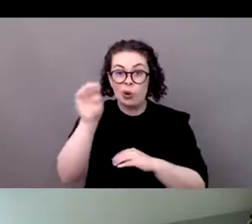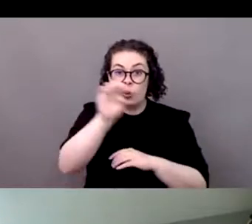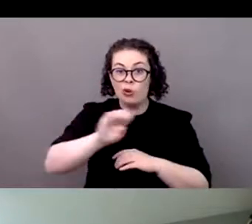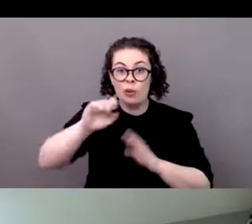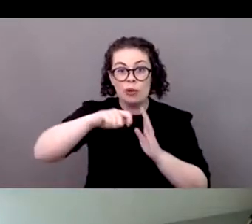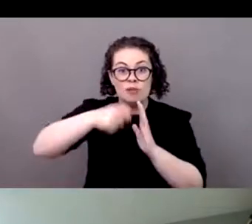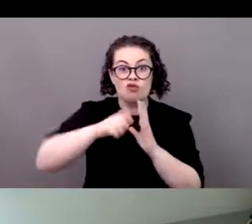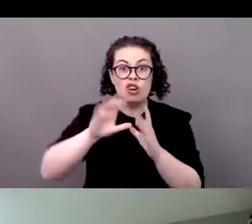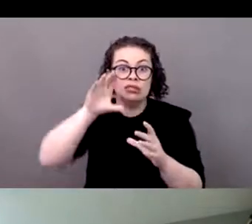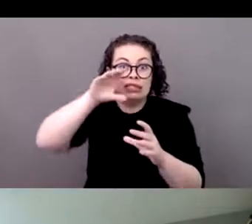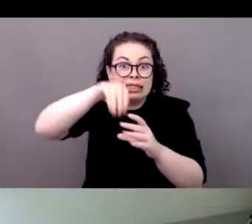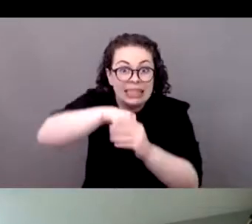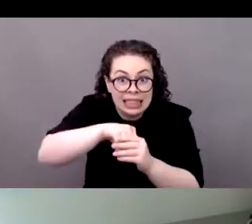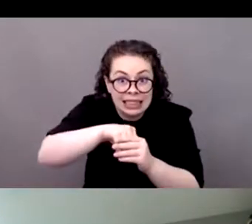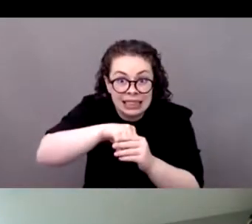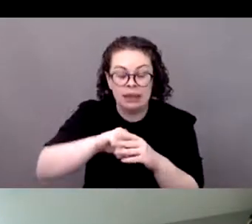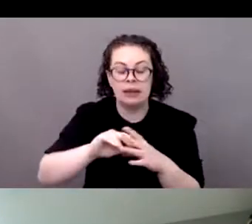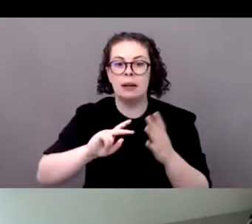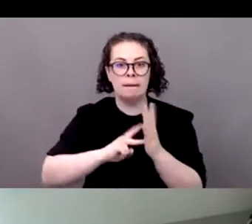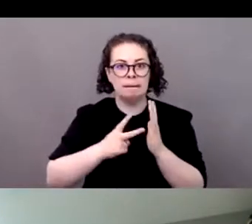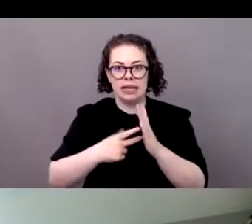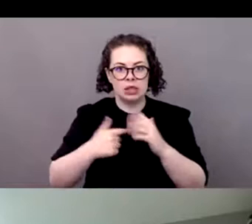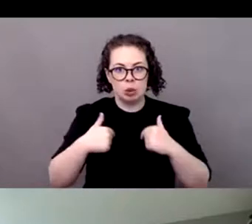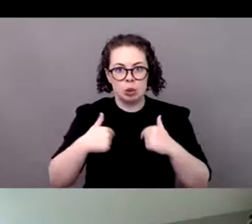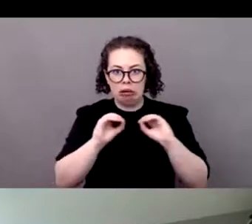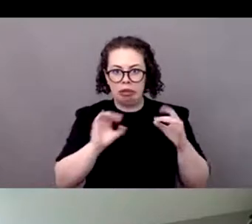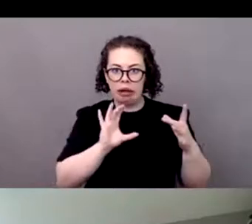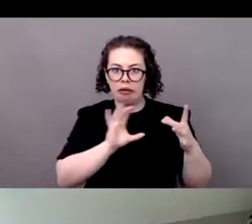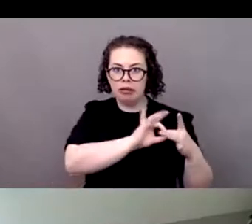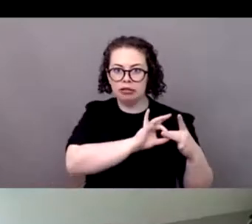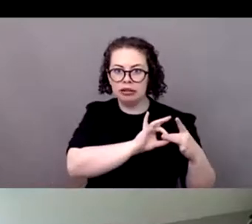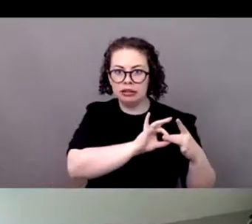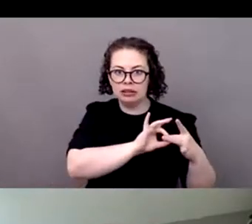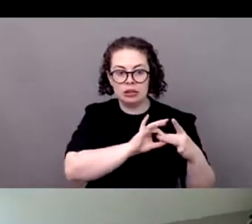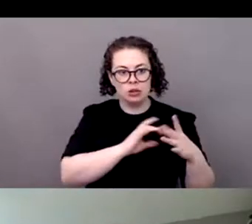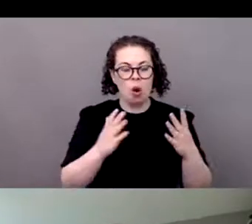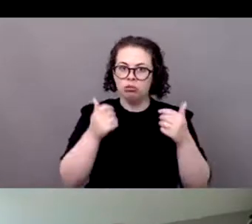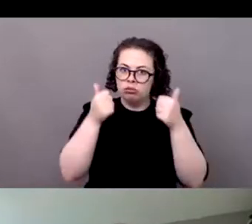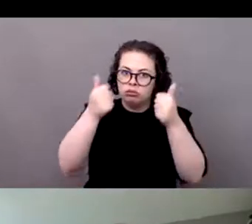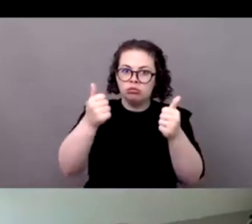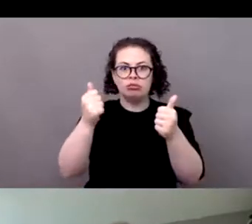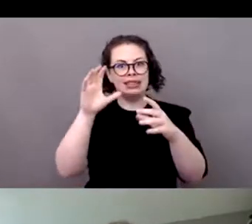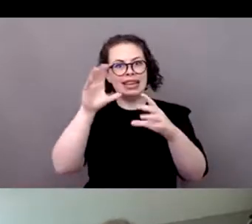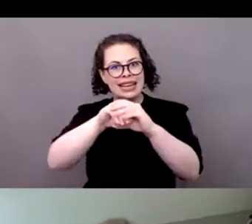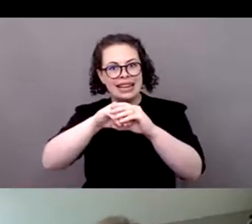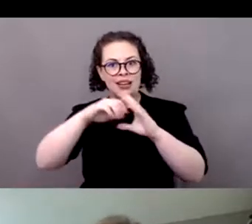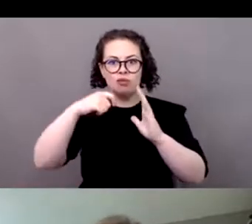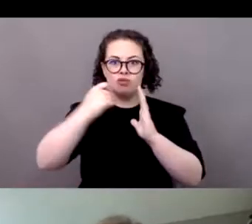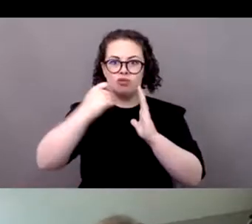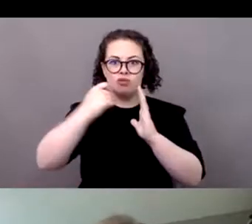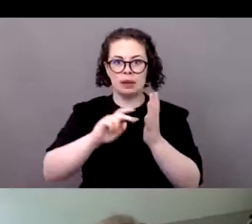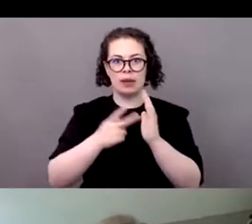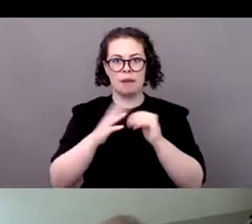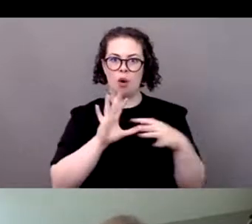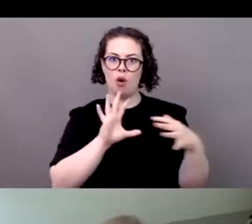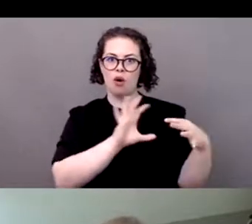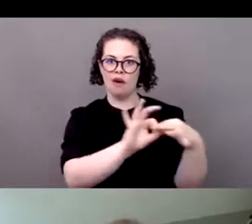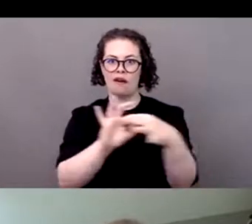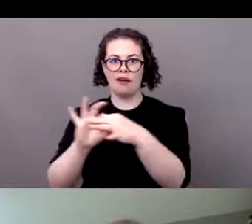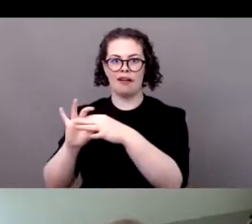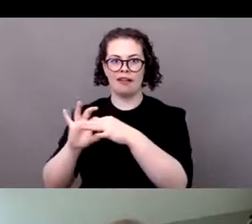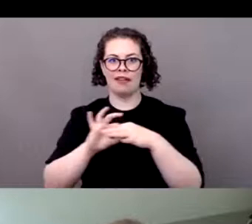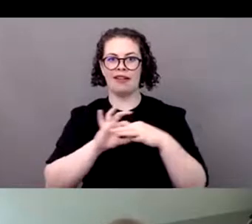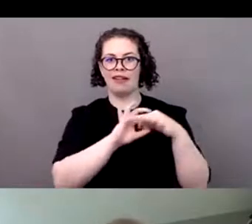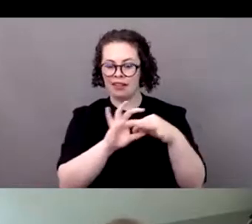very good achievement as well. But in any case, we will hear more, as I mentioned, from the Italian FA on the direct involvement